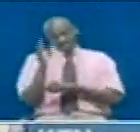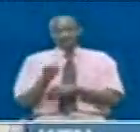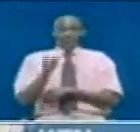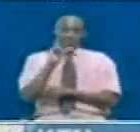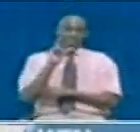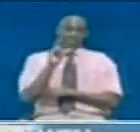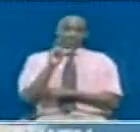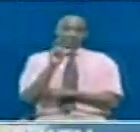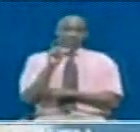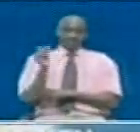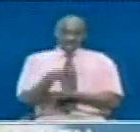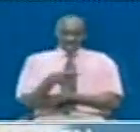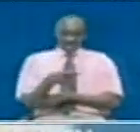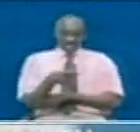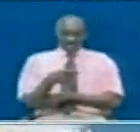rise.